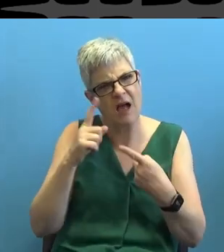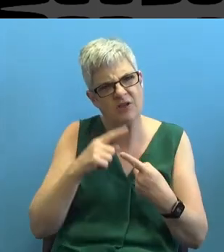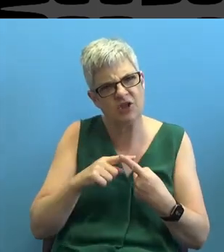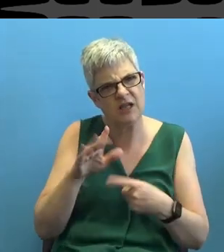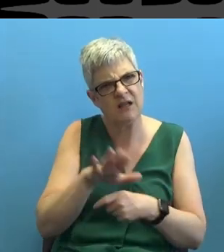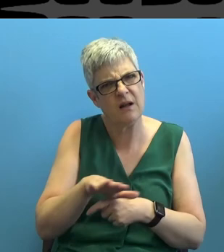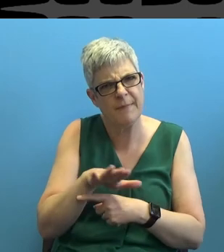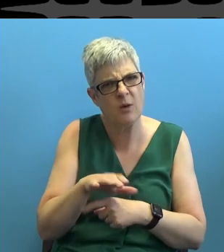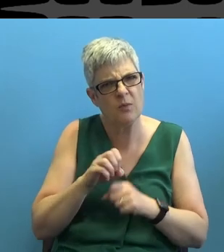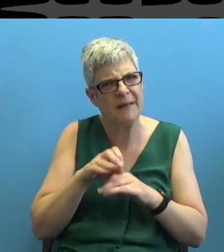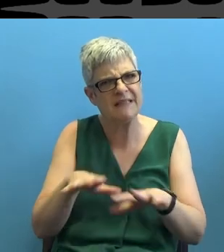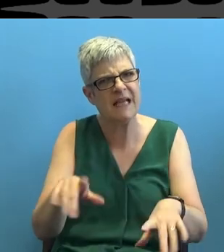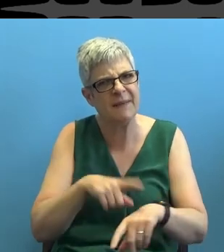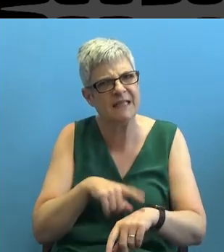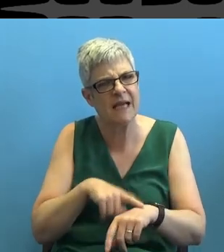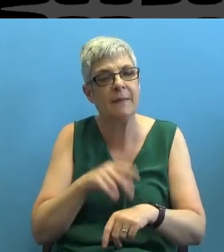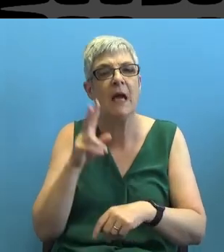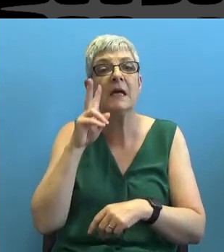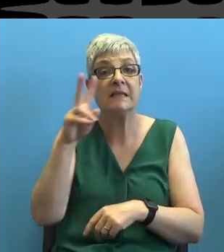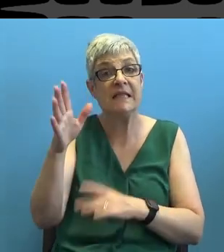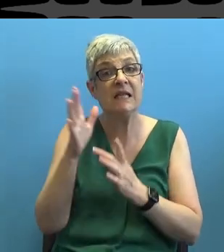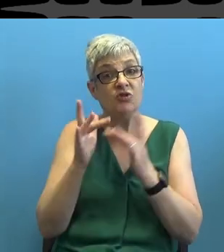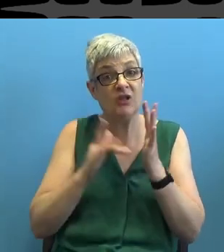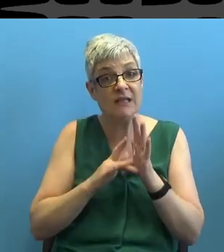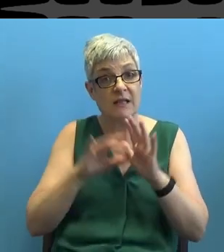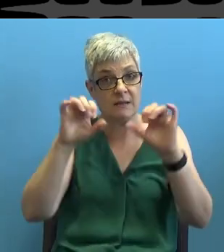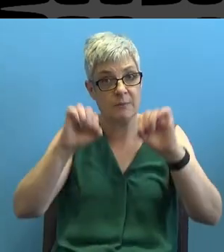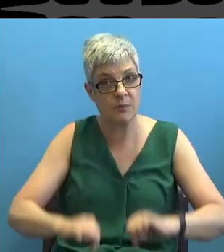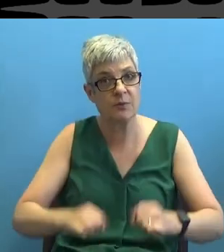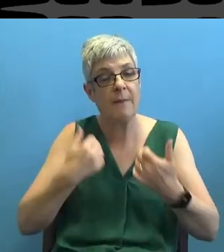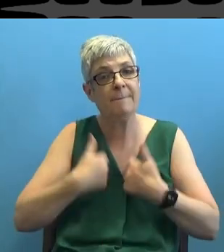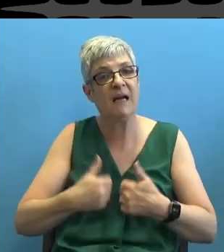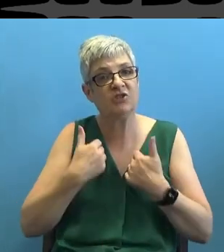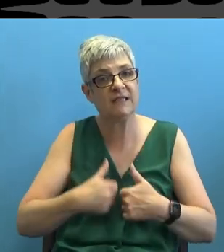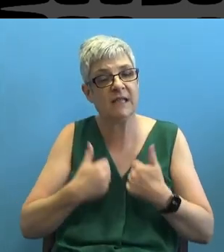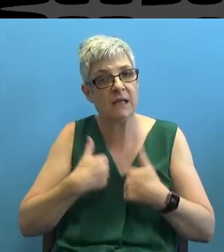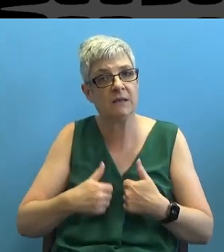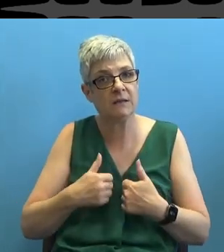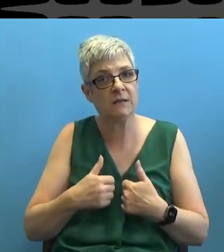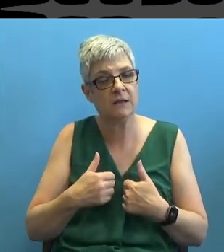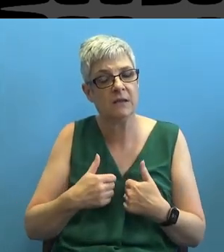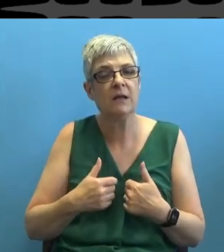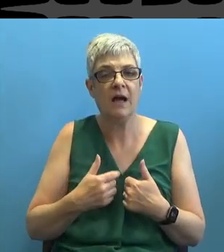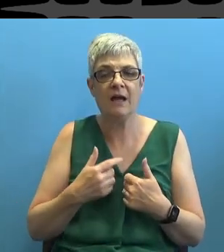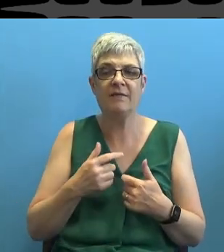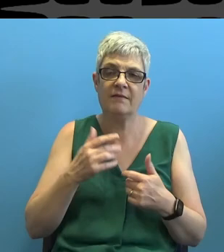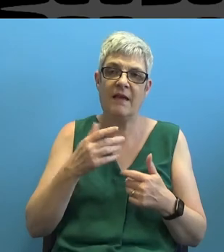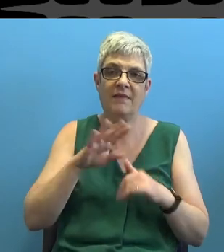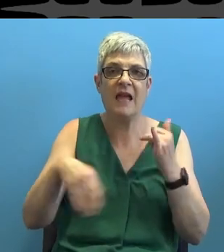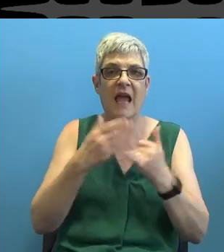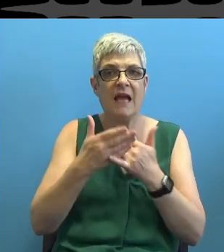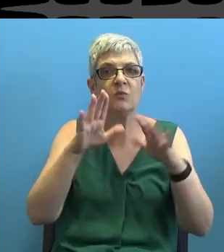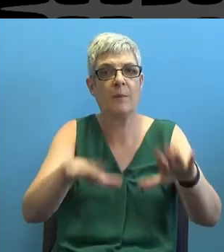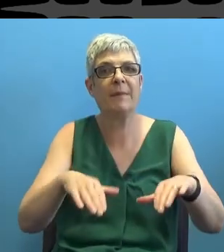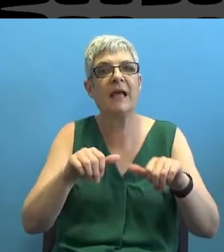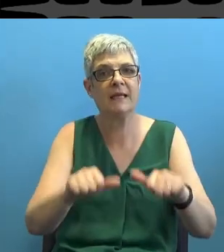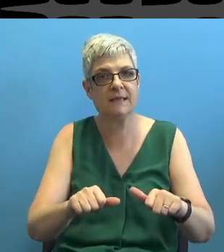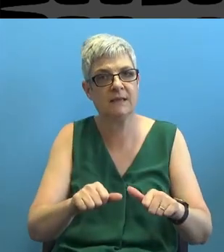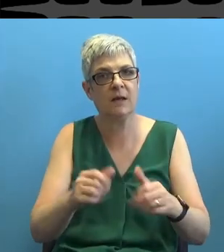about pandemic time, See Jesus Stripped of Majesty. And after that, we'll bless one another in the words of the